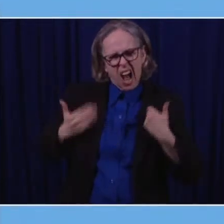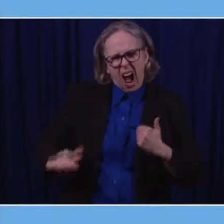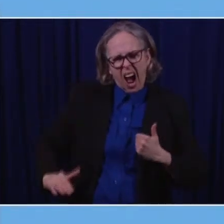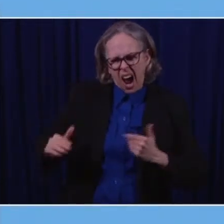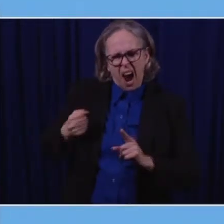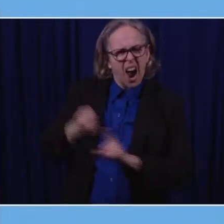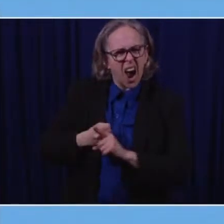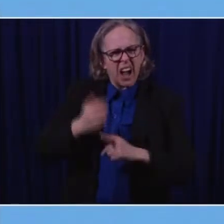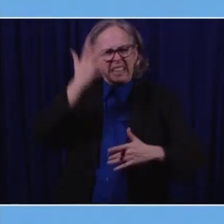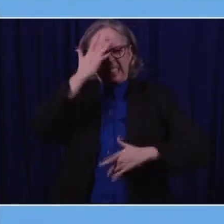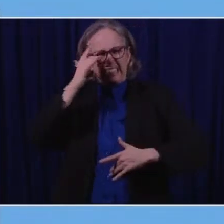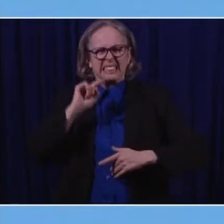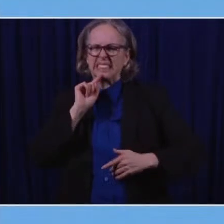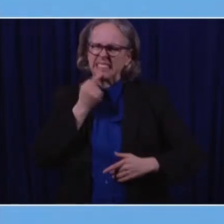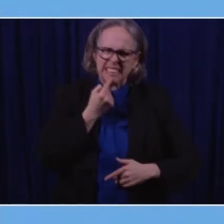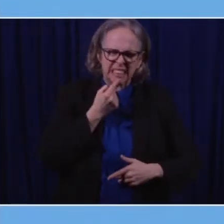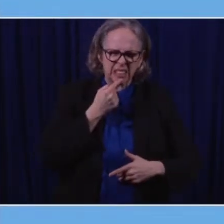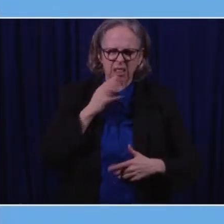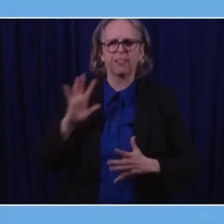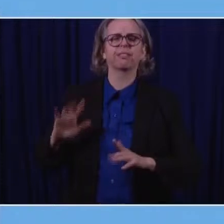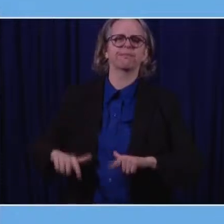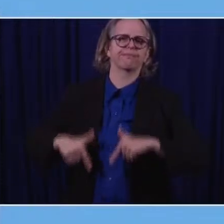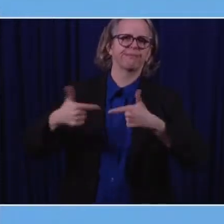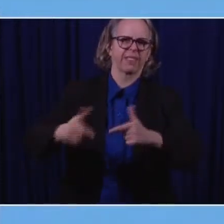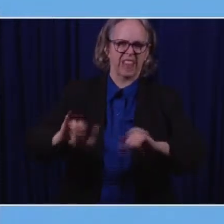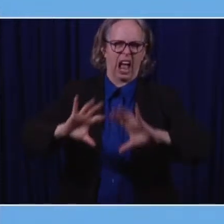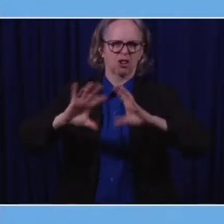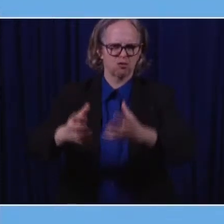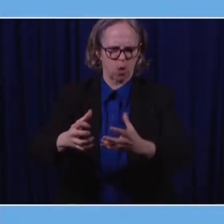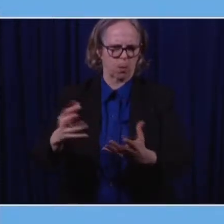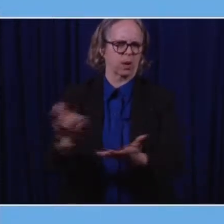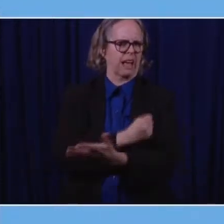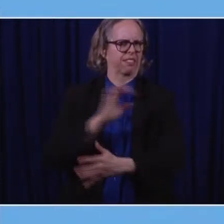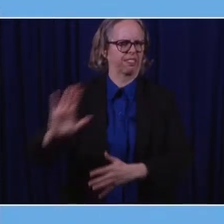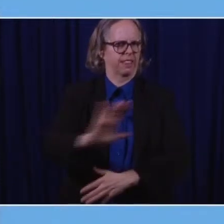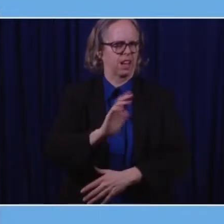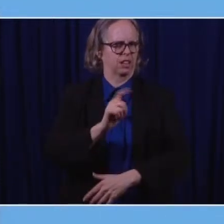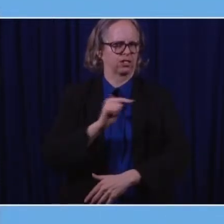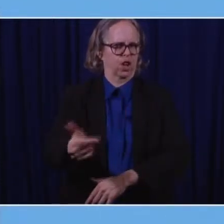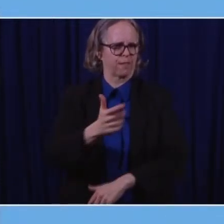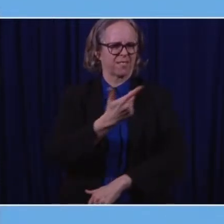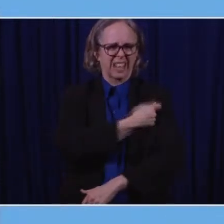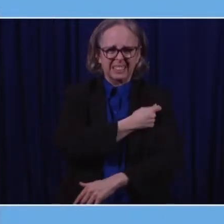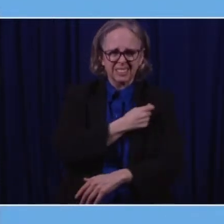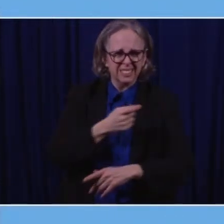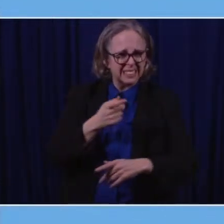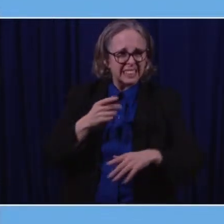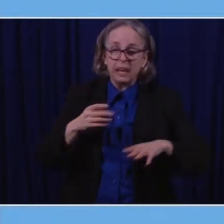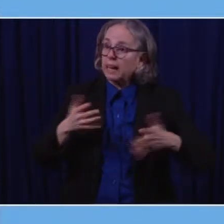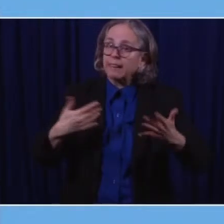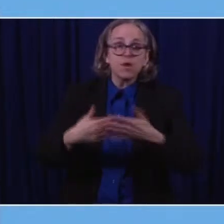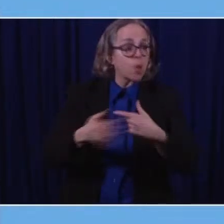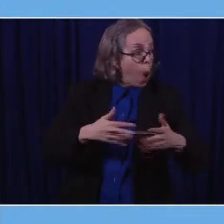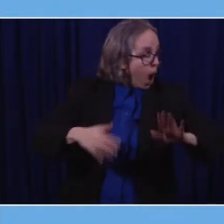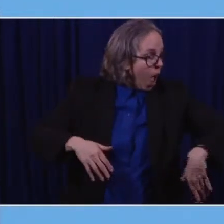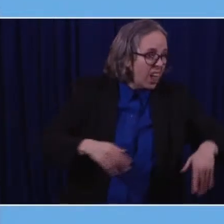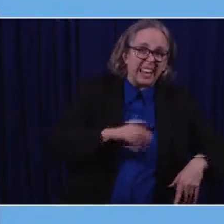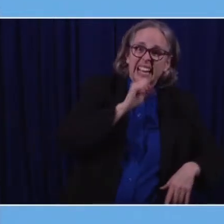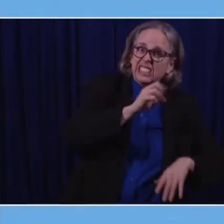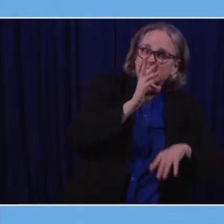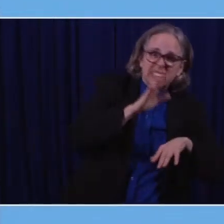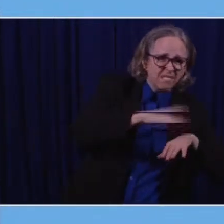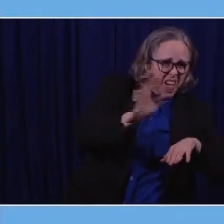receiving COVID-19 vaccines. Again, even though they're not 65. Individuals with these conditions